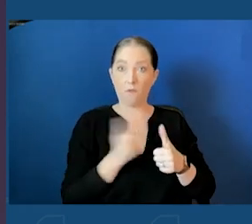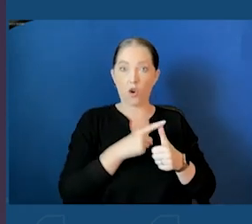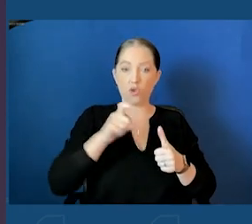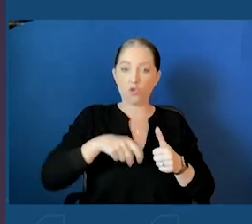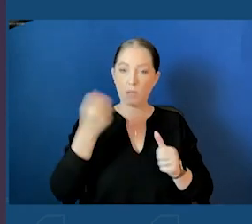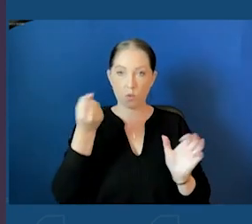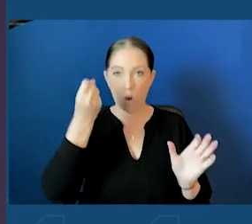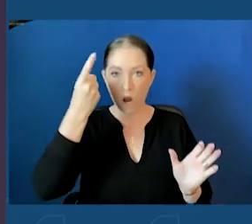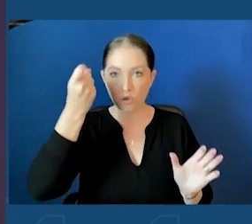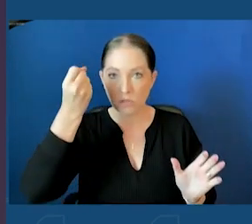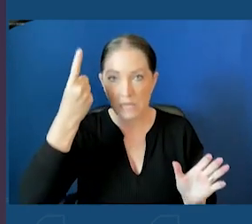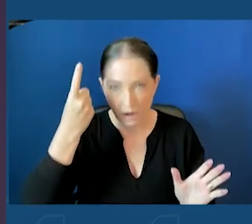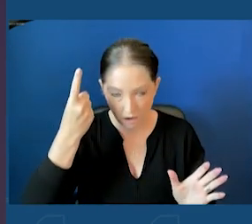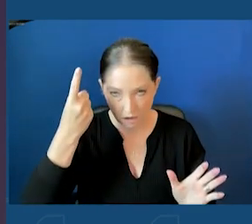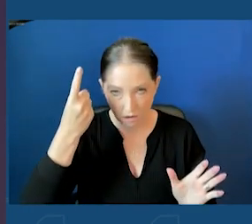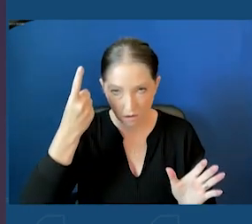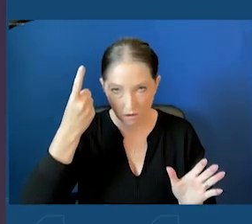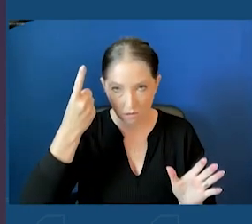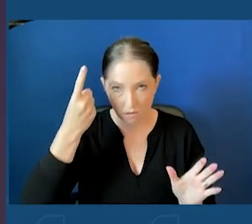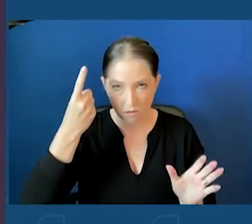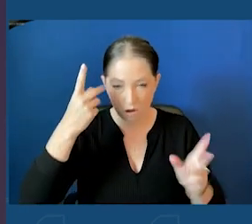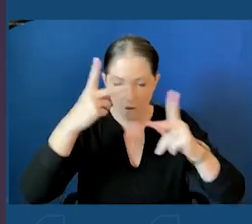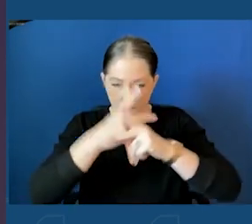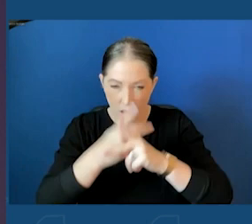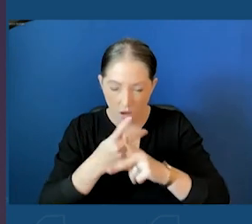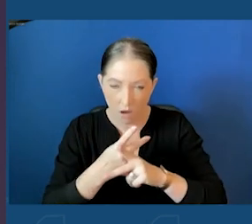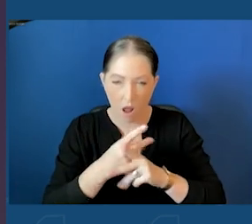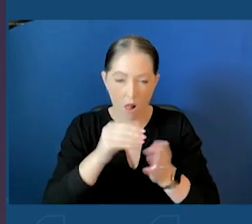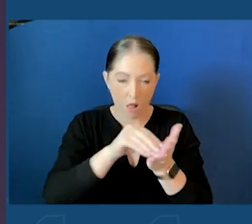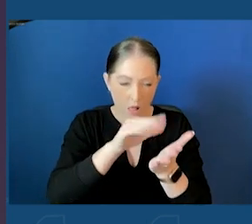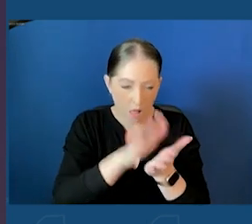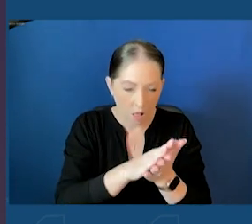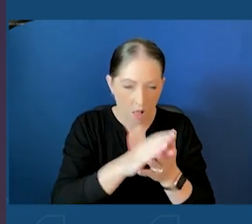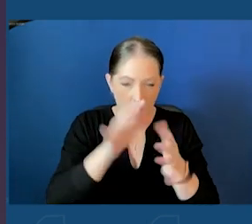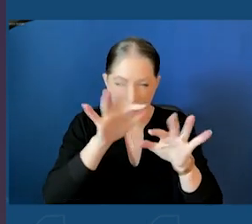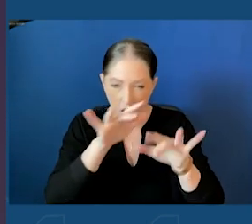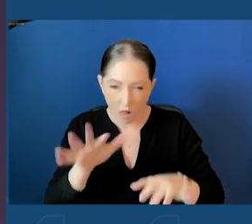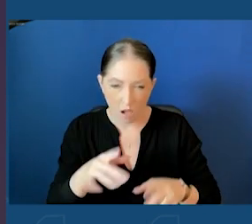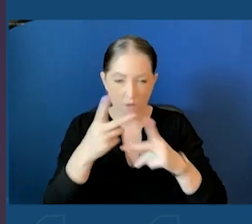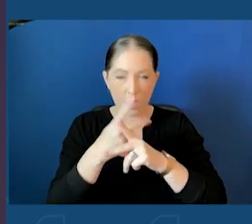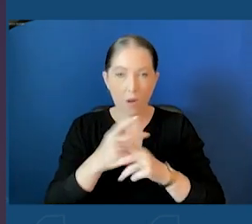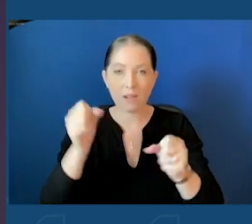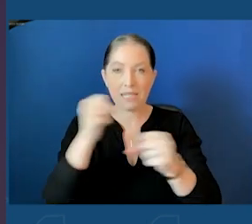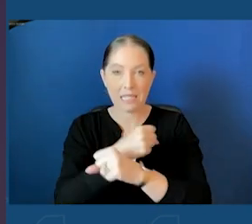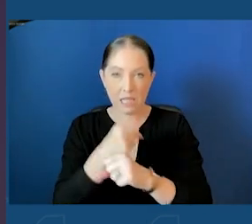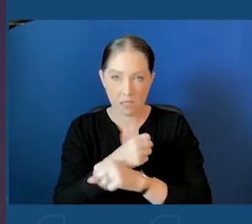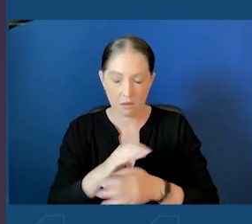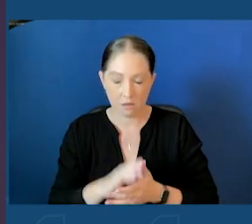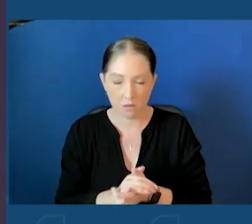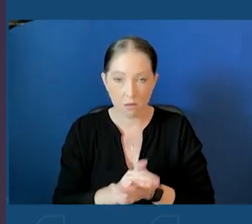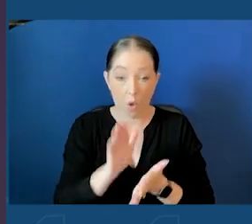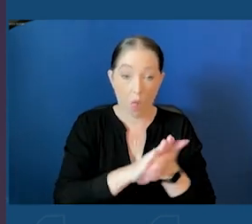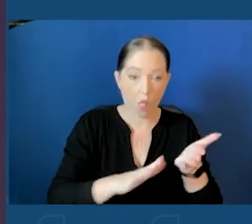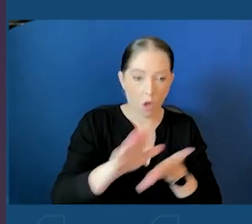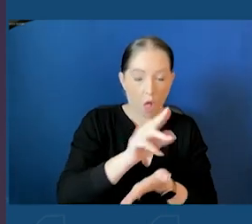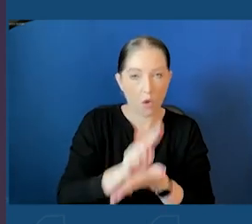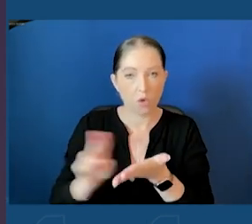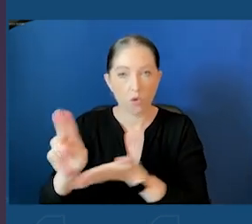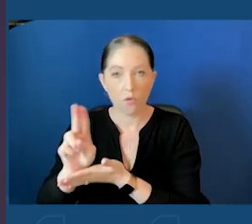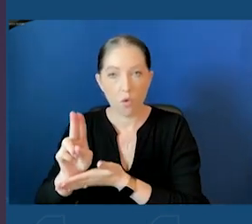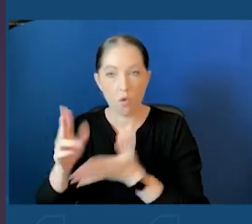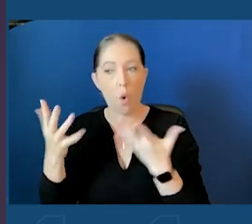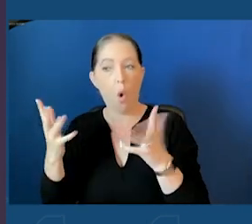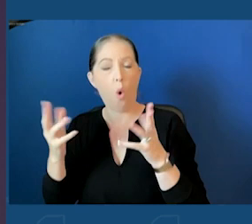problem and quantify it to get the statistics. The colleges and universities already